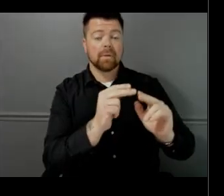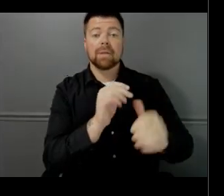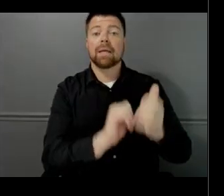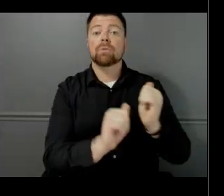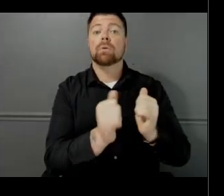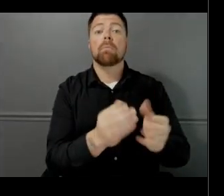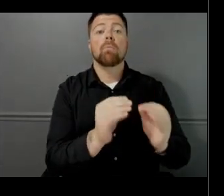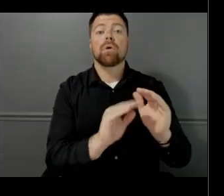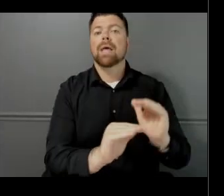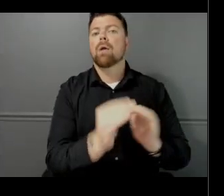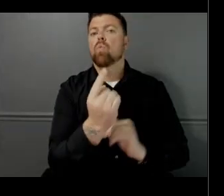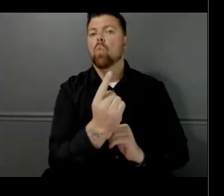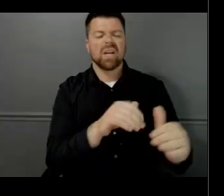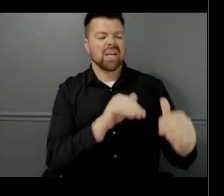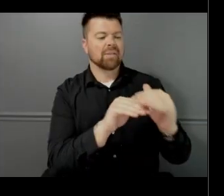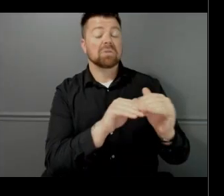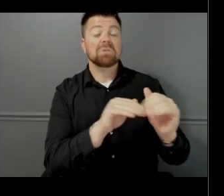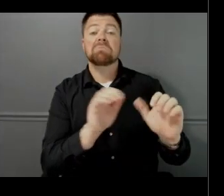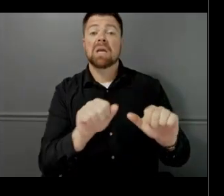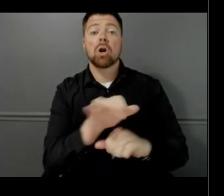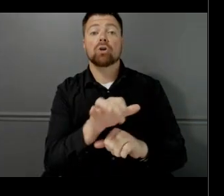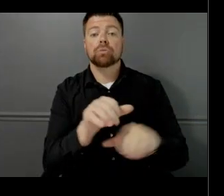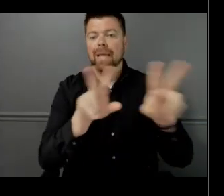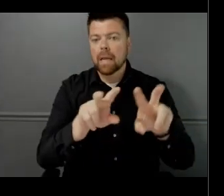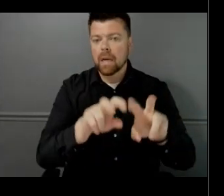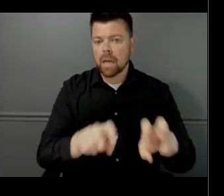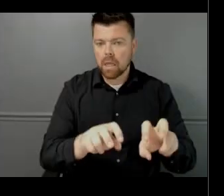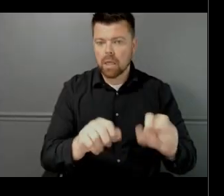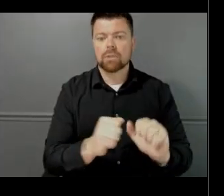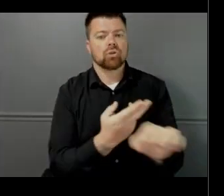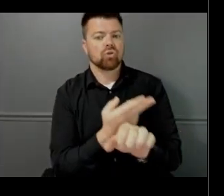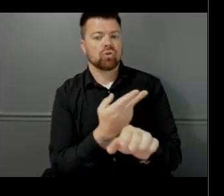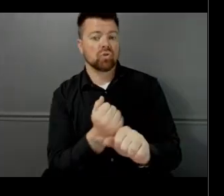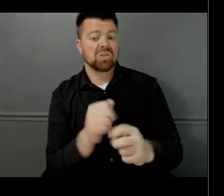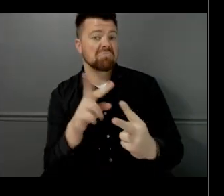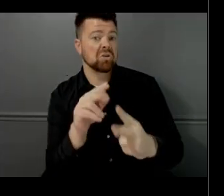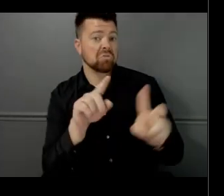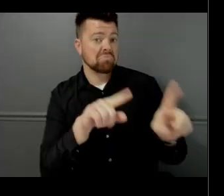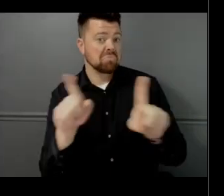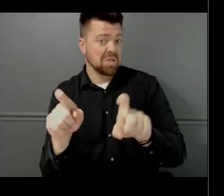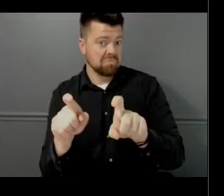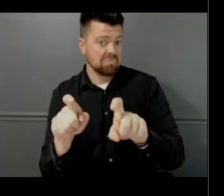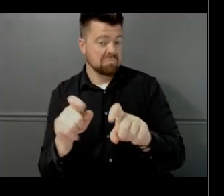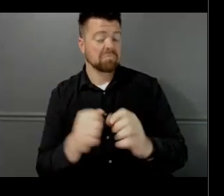entrance, may also be analyzed using either test.